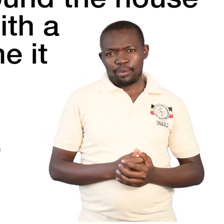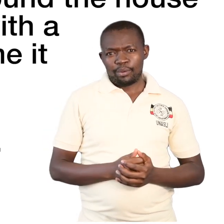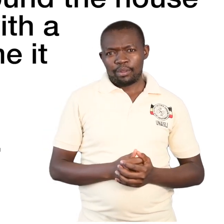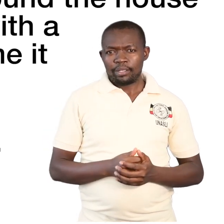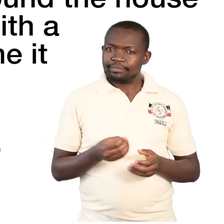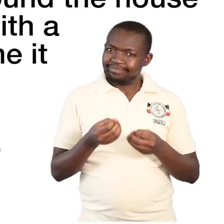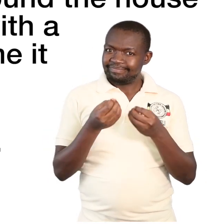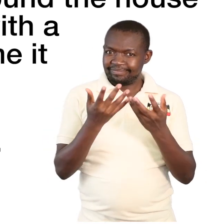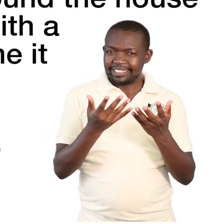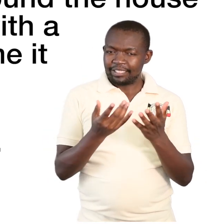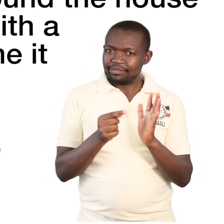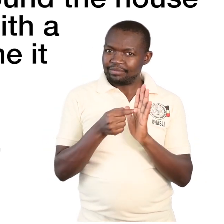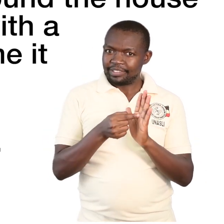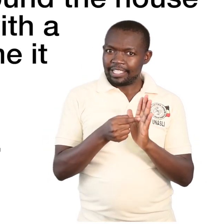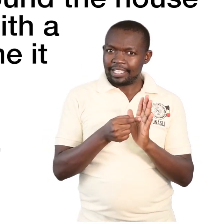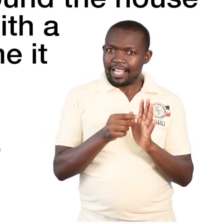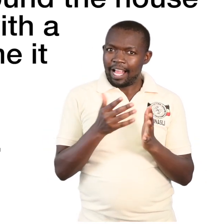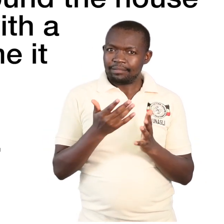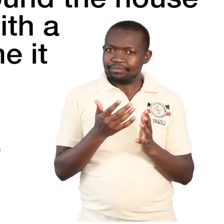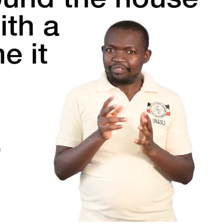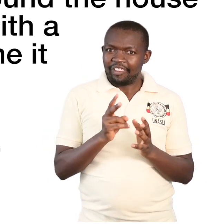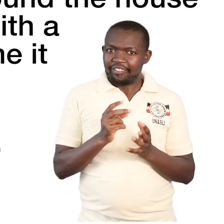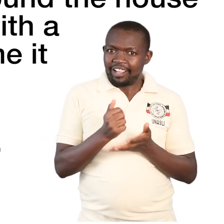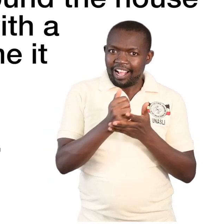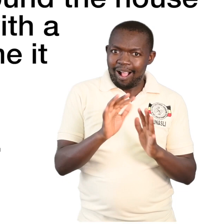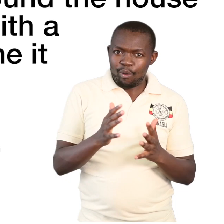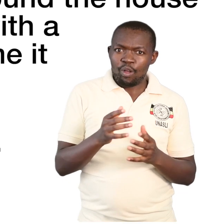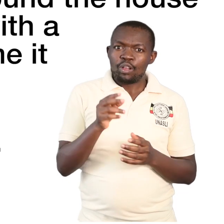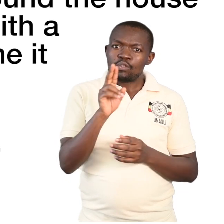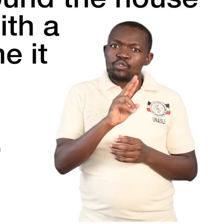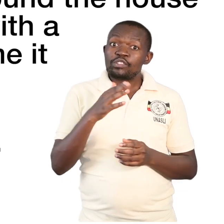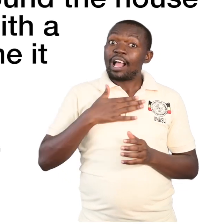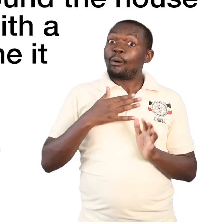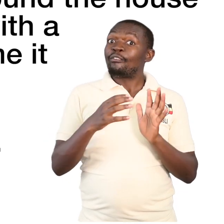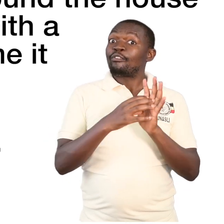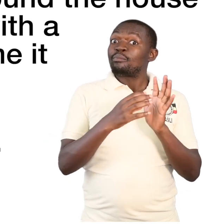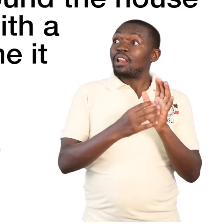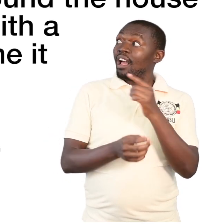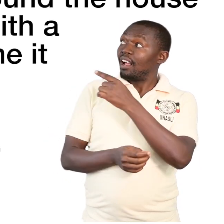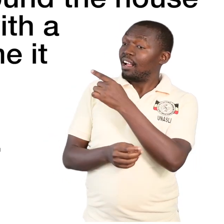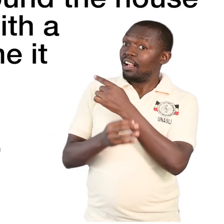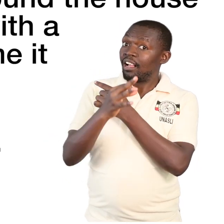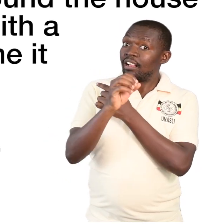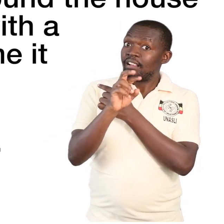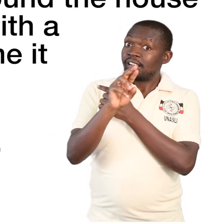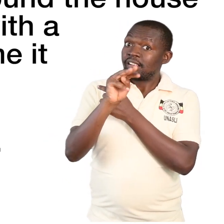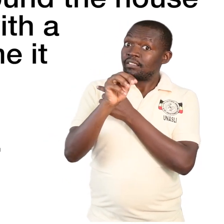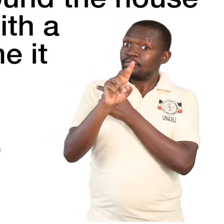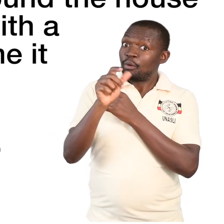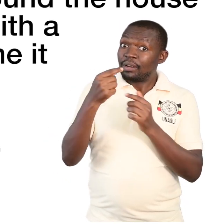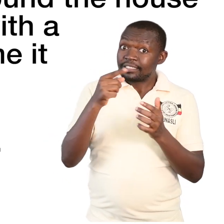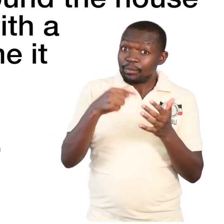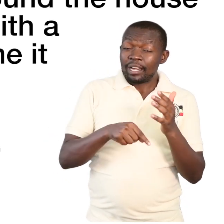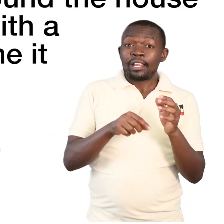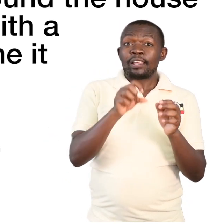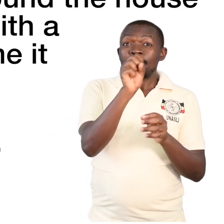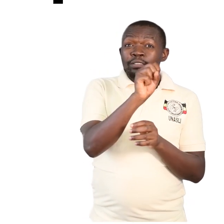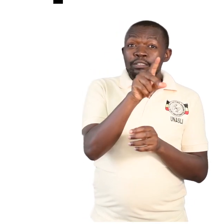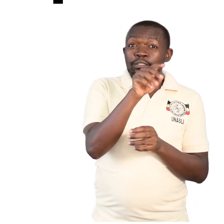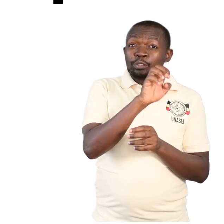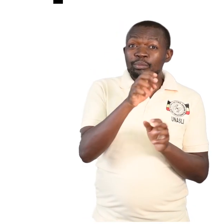Let me give you a hint. You're going to use our formula we've learned today that says speed is equal